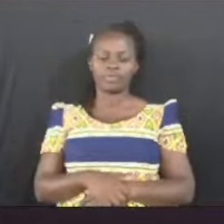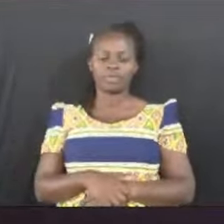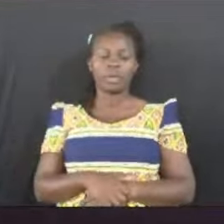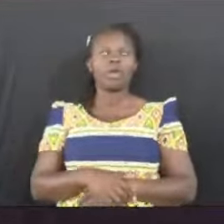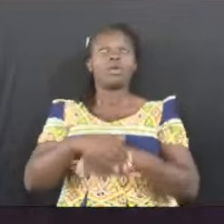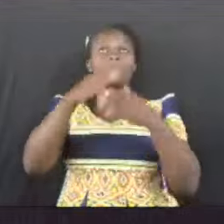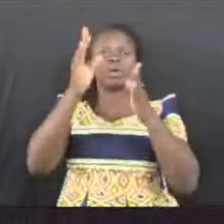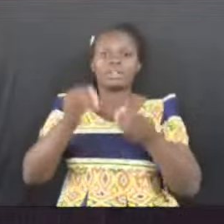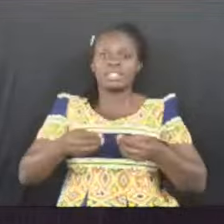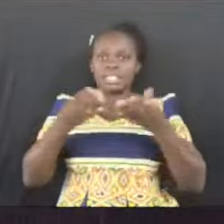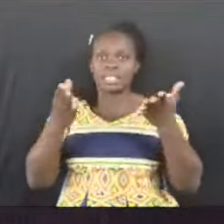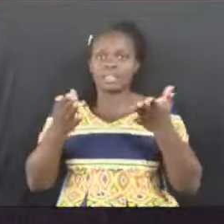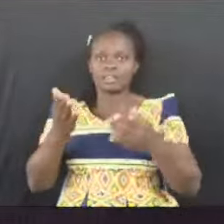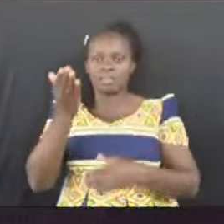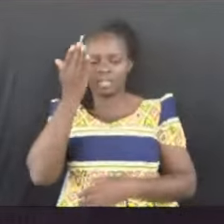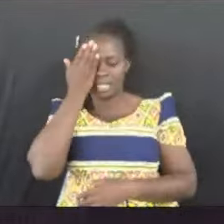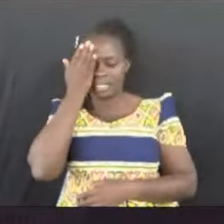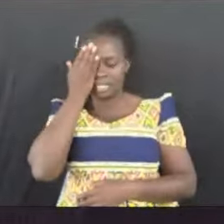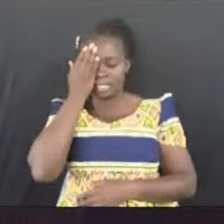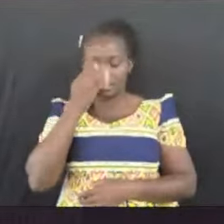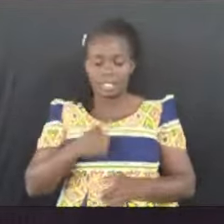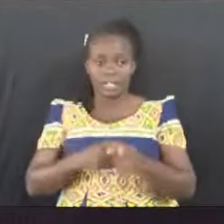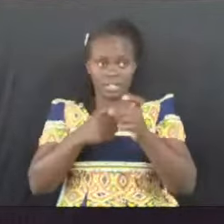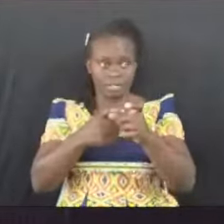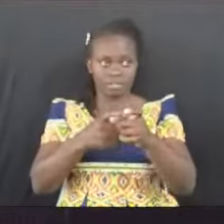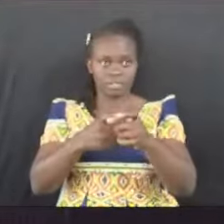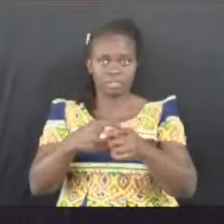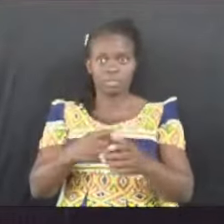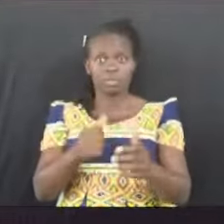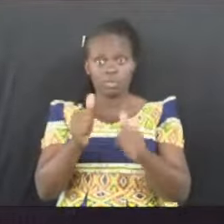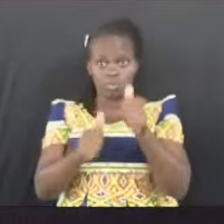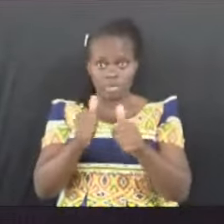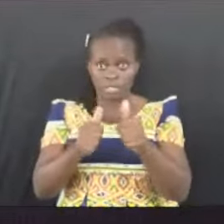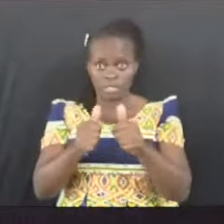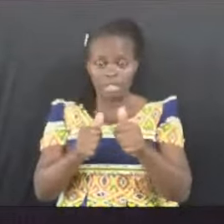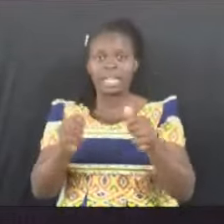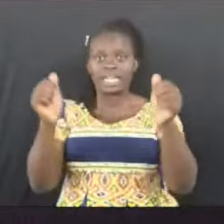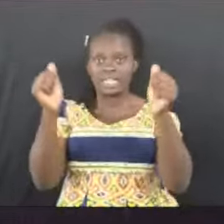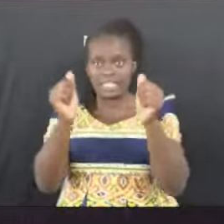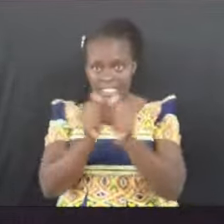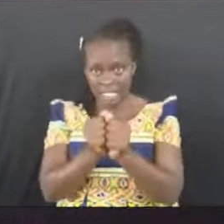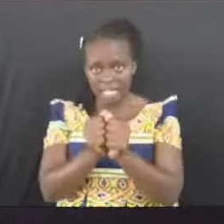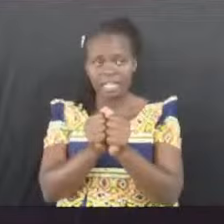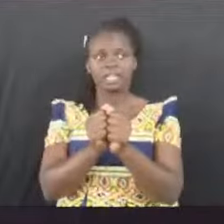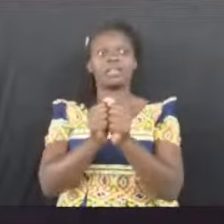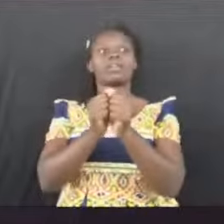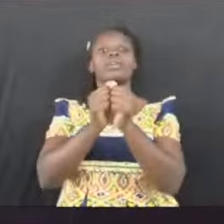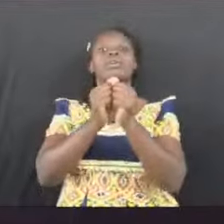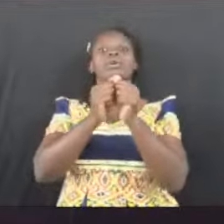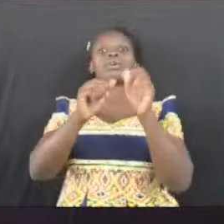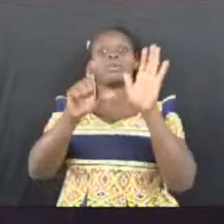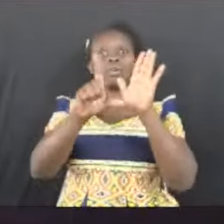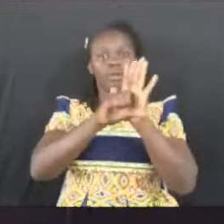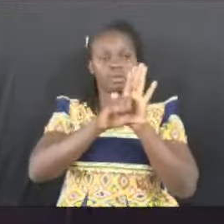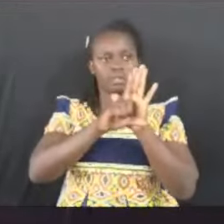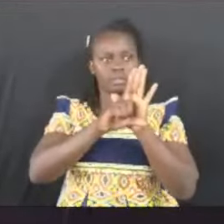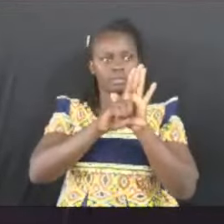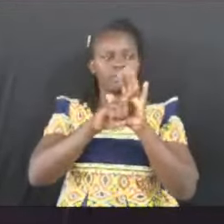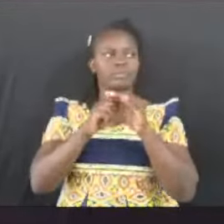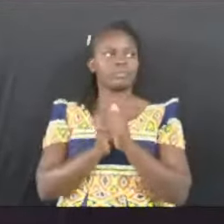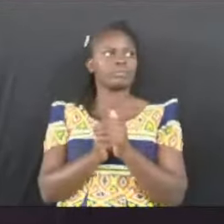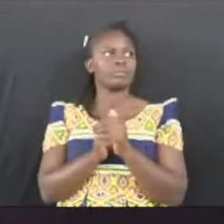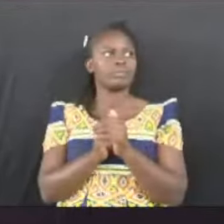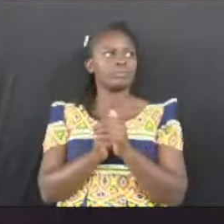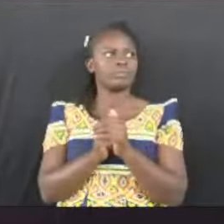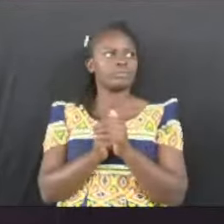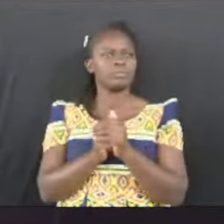gift, the Ten Commandments. Now, there is a mistake many people make. They think